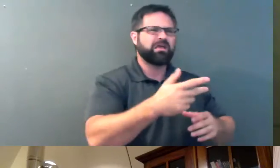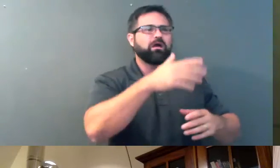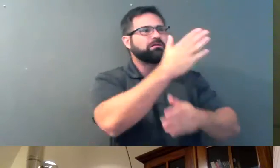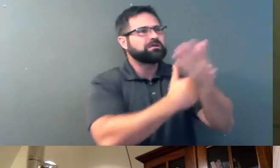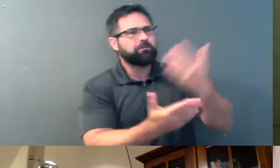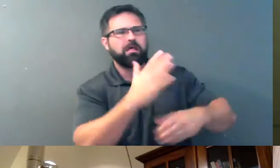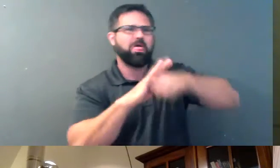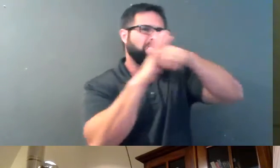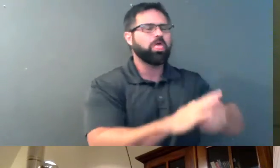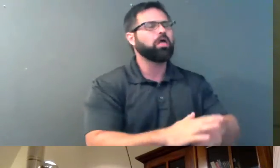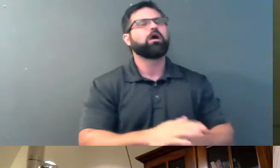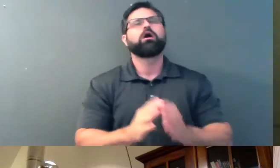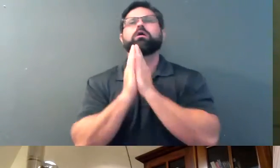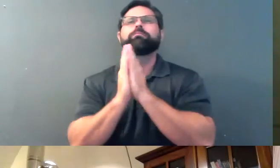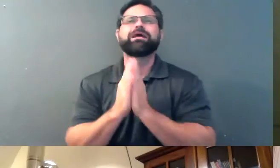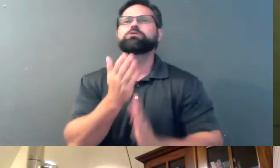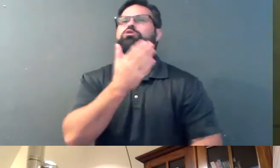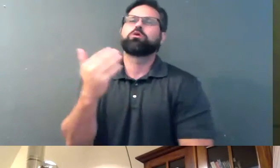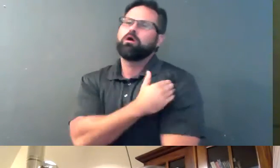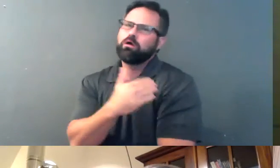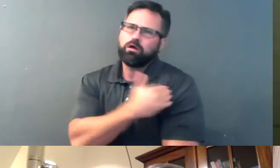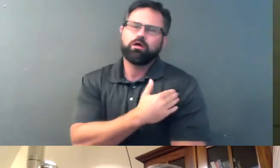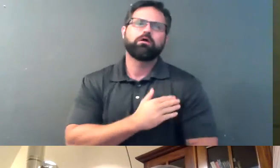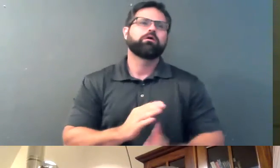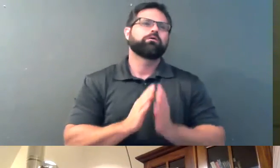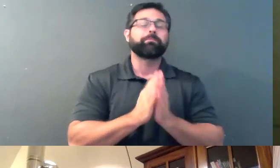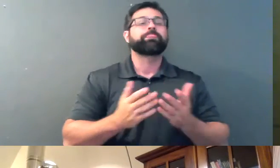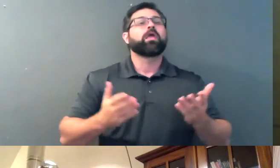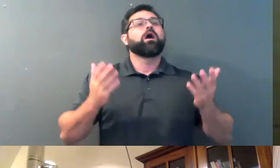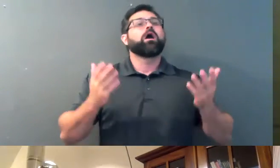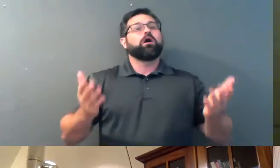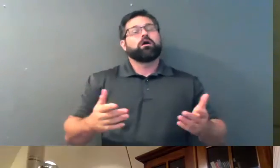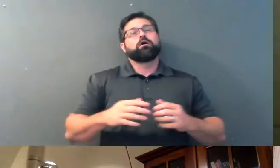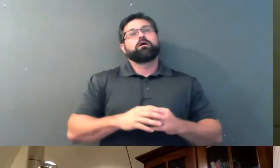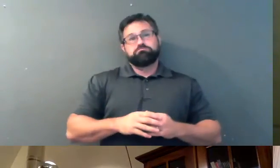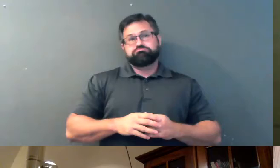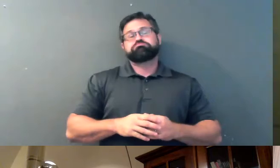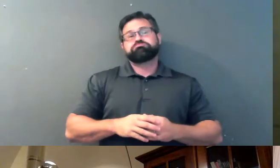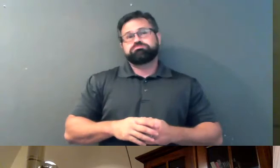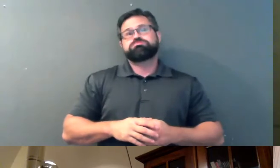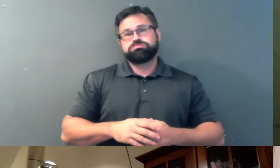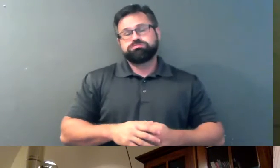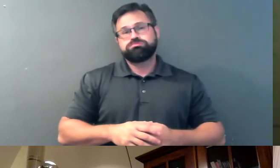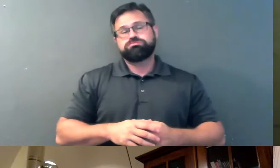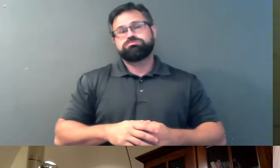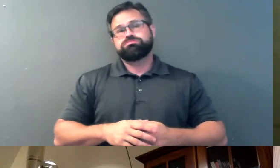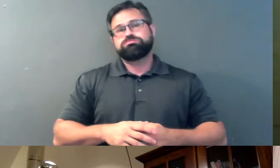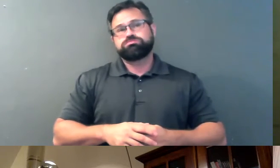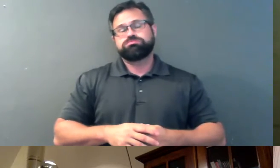Finally, you do know that we welcome all participation in the opening